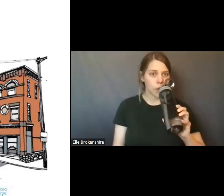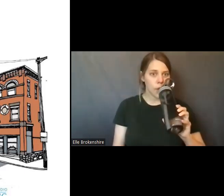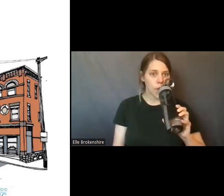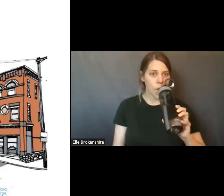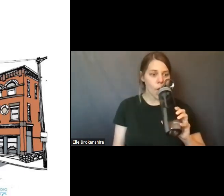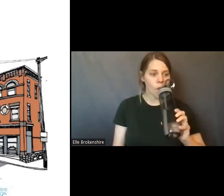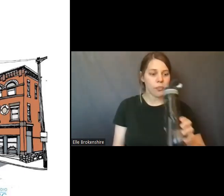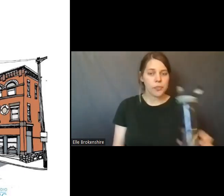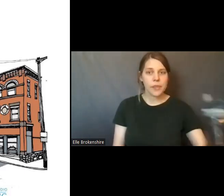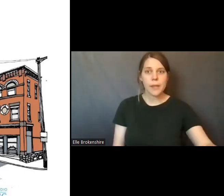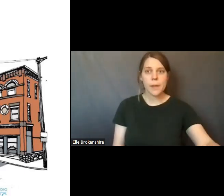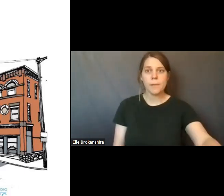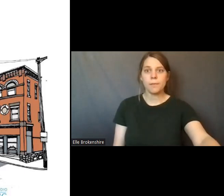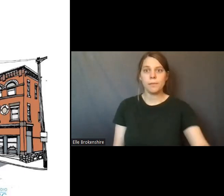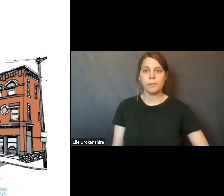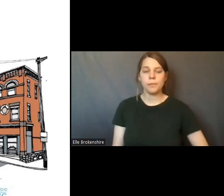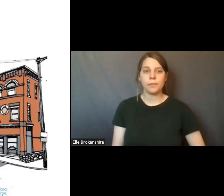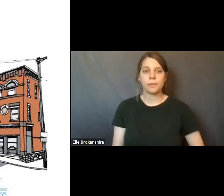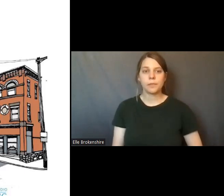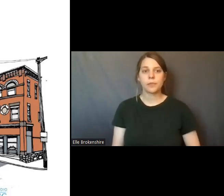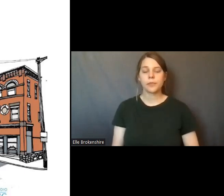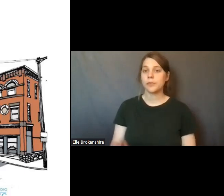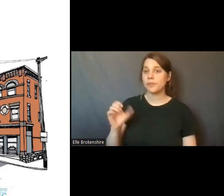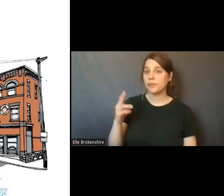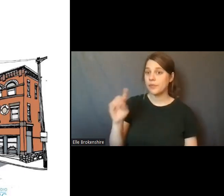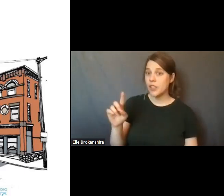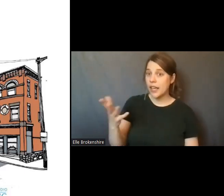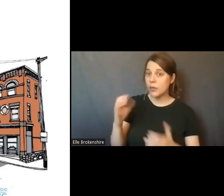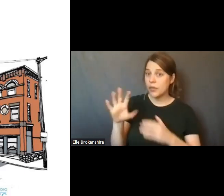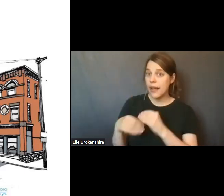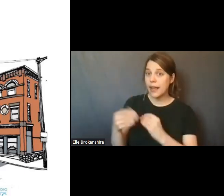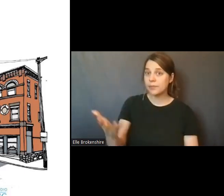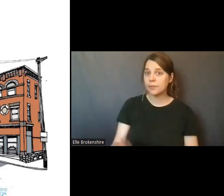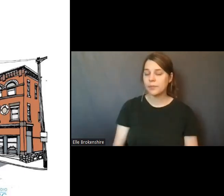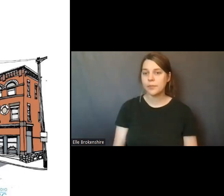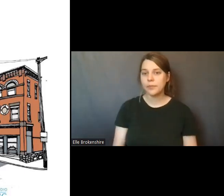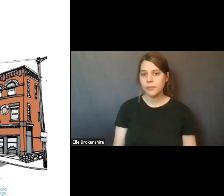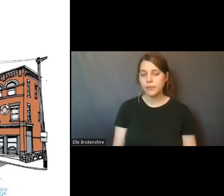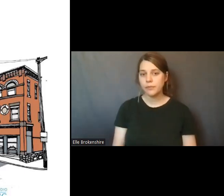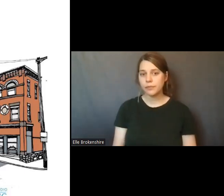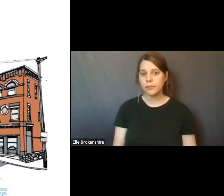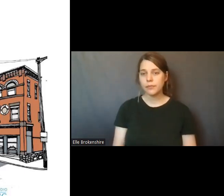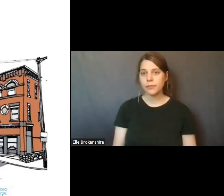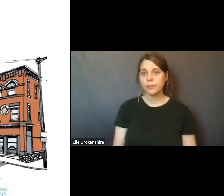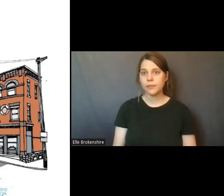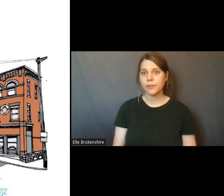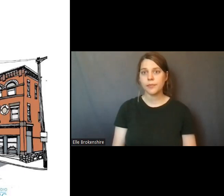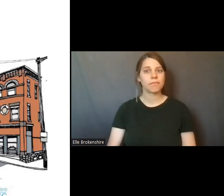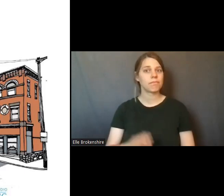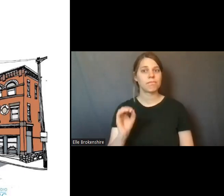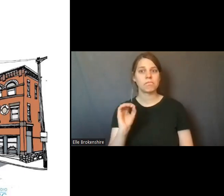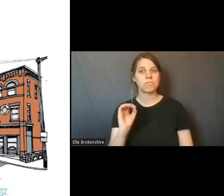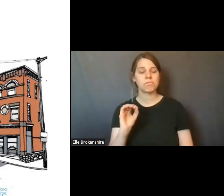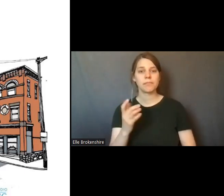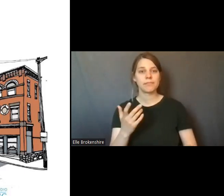Thanks, Gordon. Chad, I don't know if you have anything you'd like to add to Gordon's presentation for the board. No, I think Gordon has covered